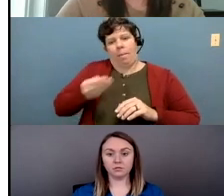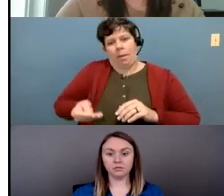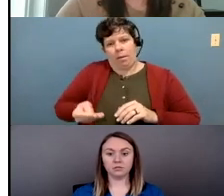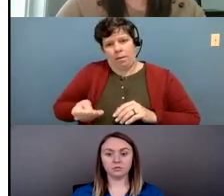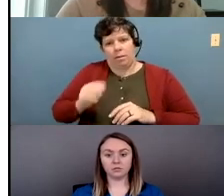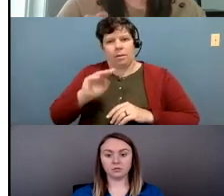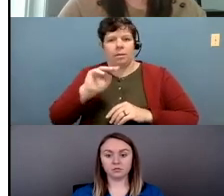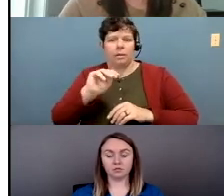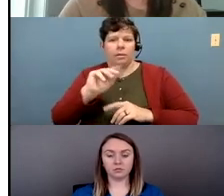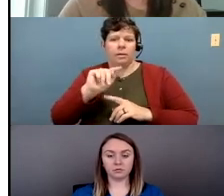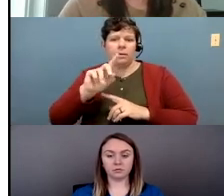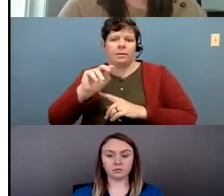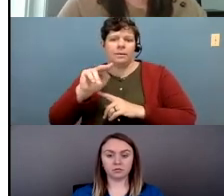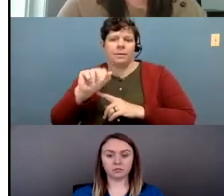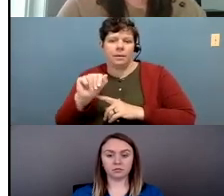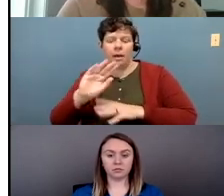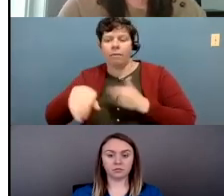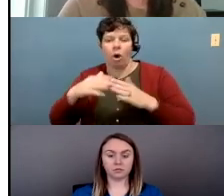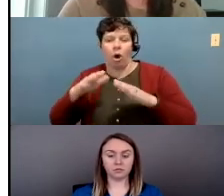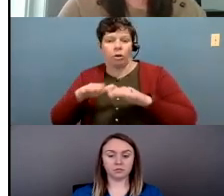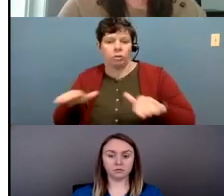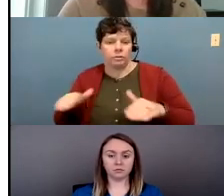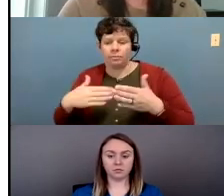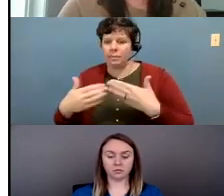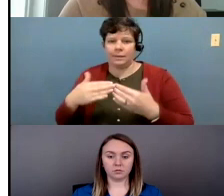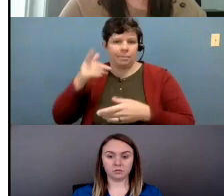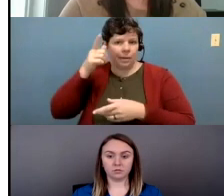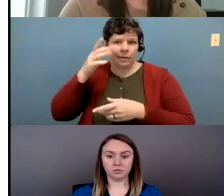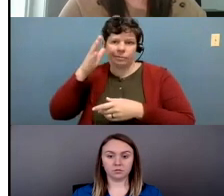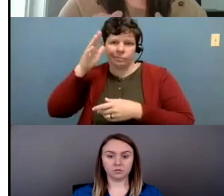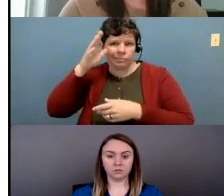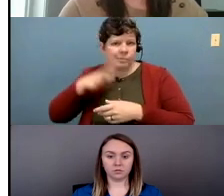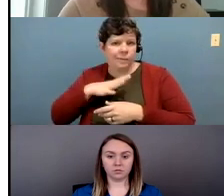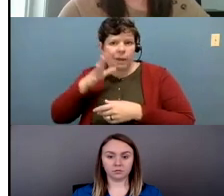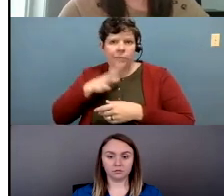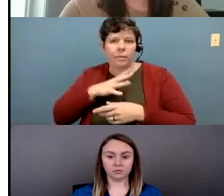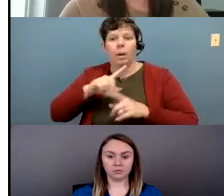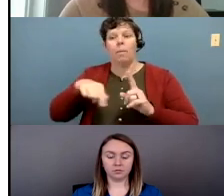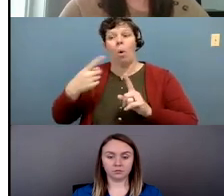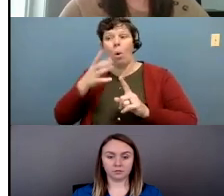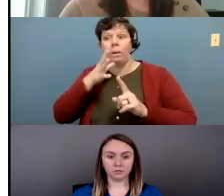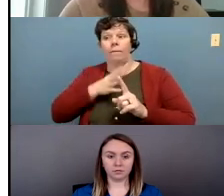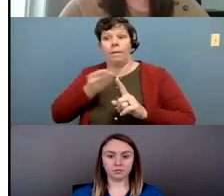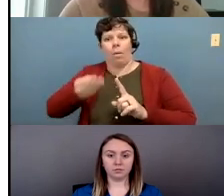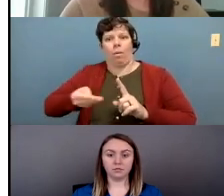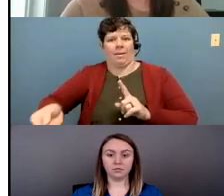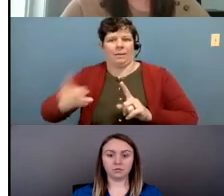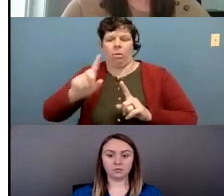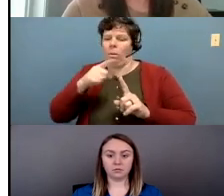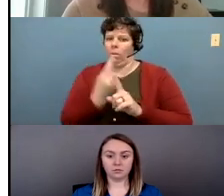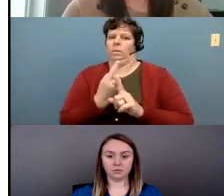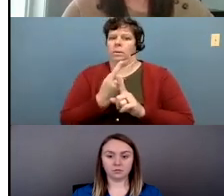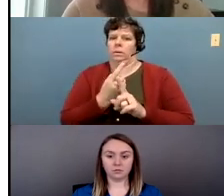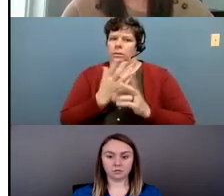mitochondrial DNA to all of her children, male or female, but only the female children will continue to pass down to her